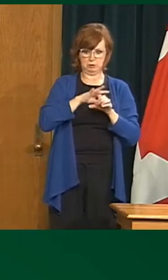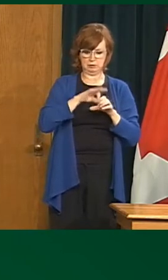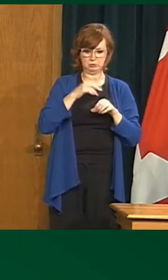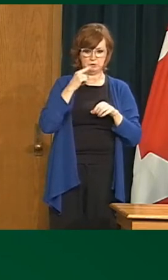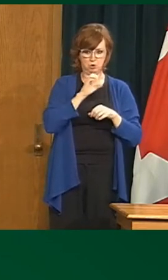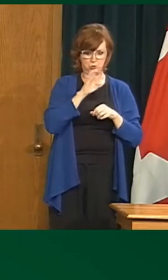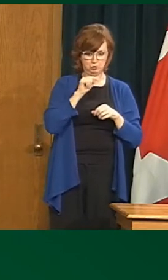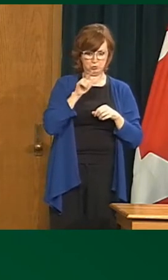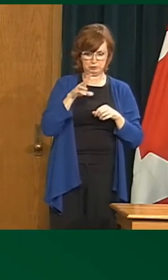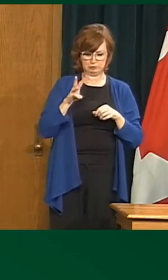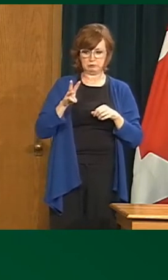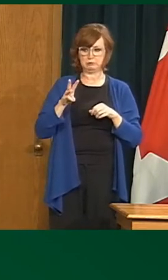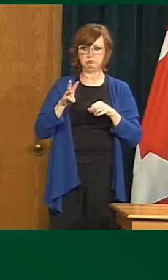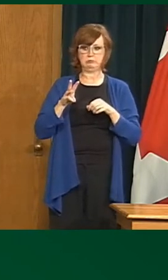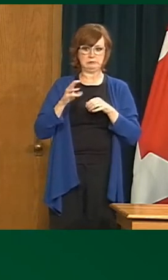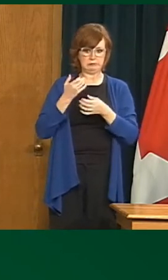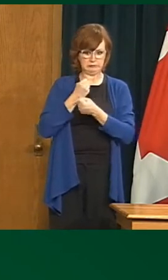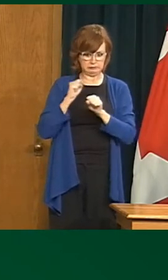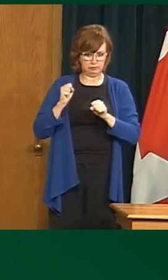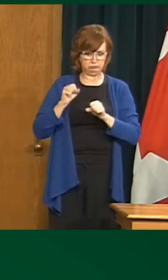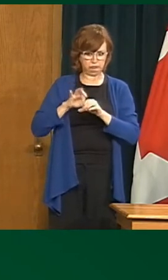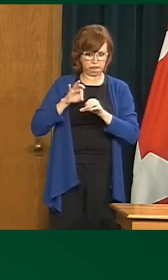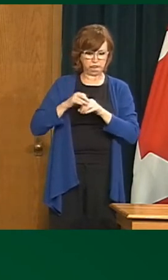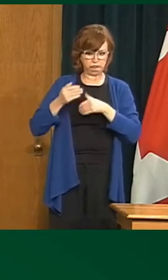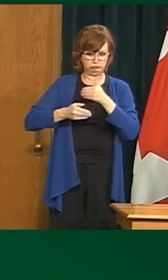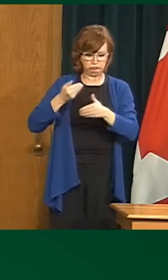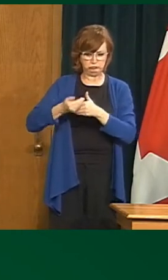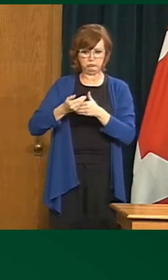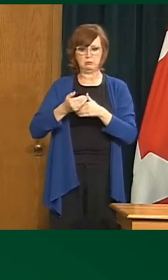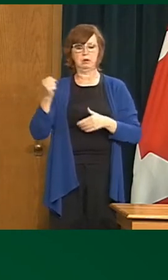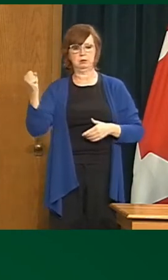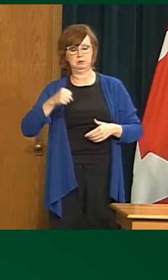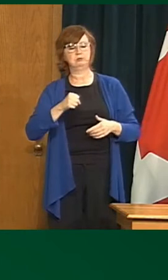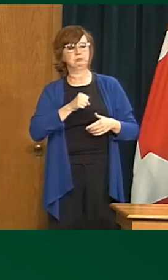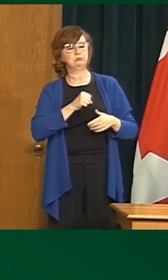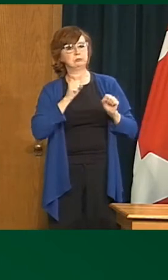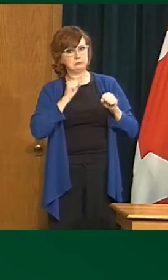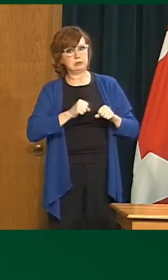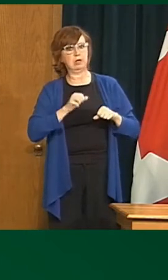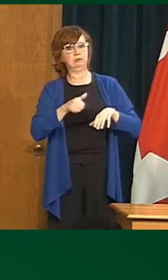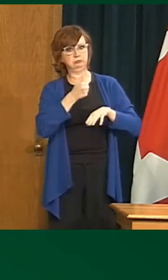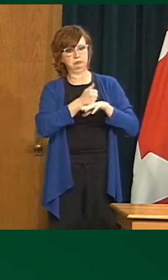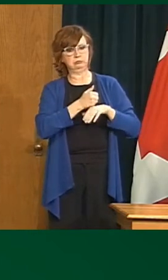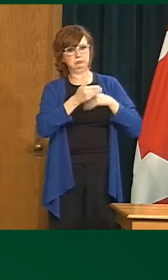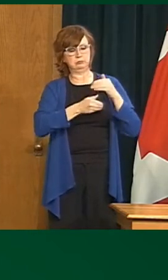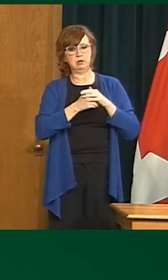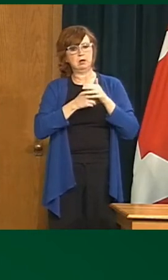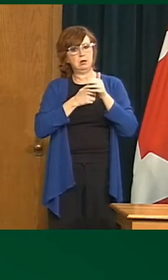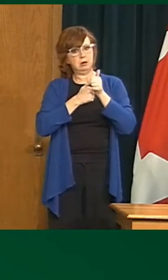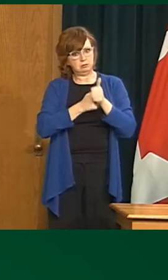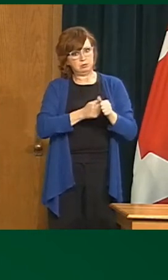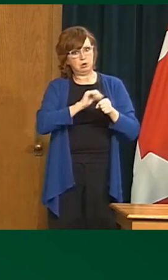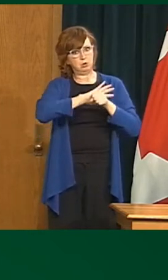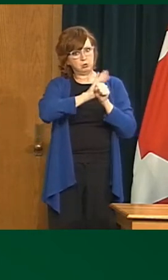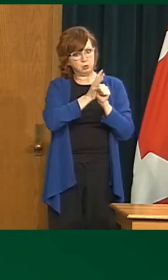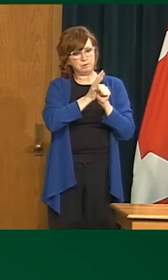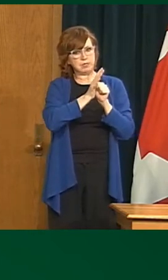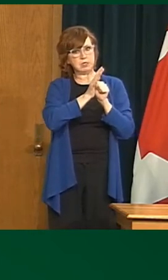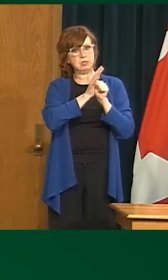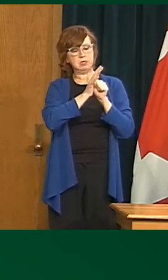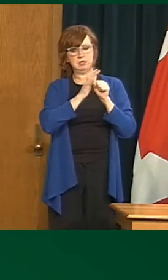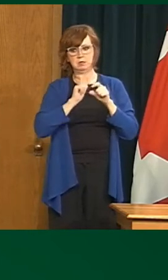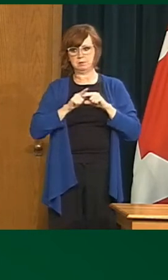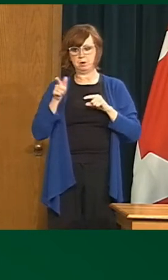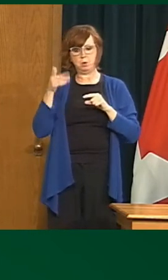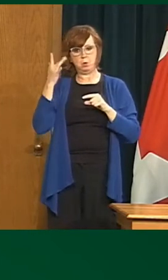of the COVID-19 pandemic. These regulation changes clearly define a public health emergency as an